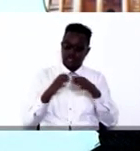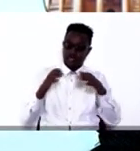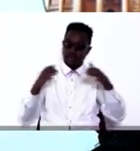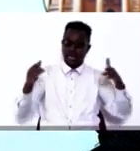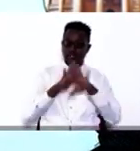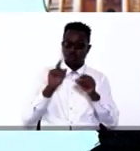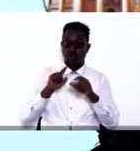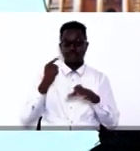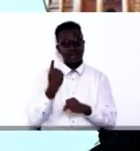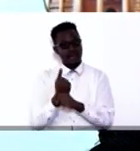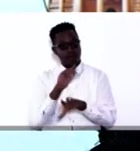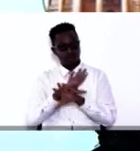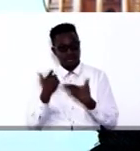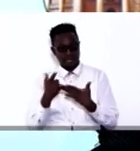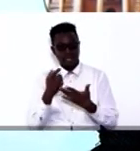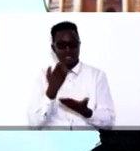Gauteng economy to